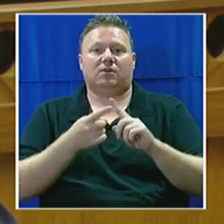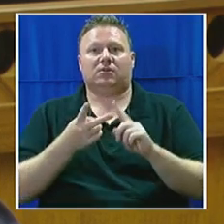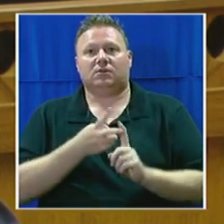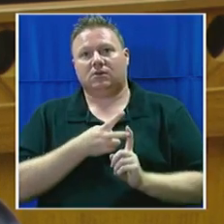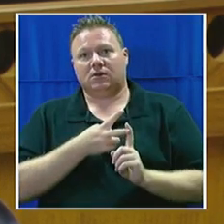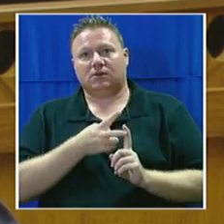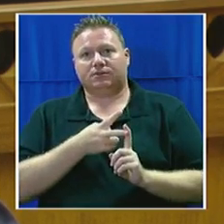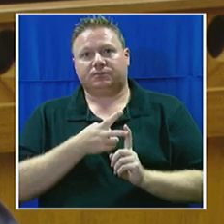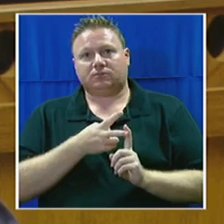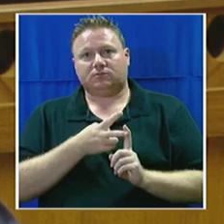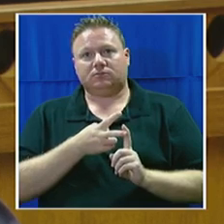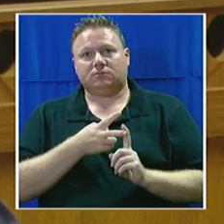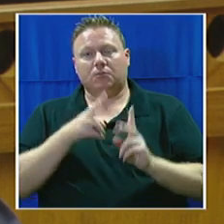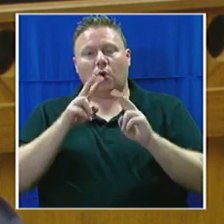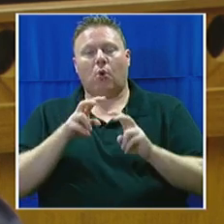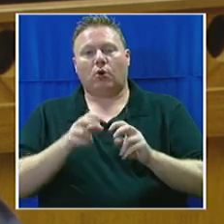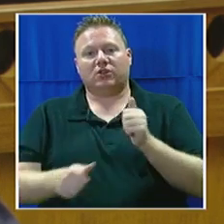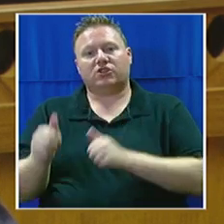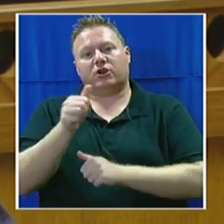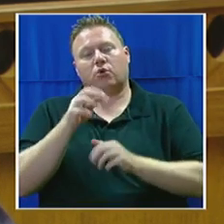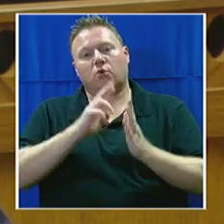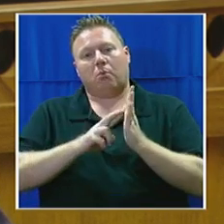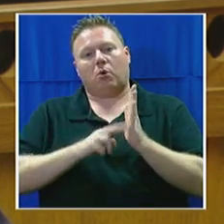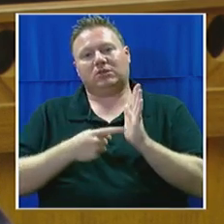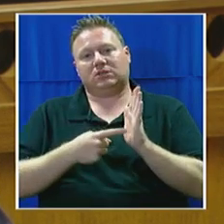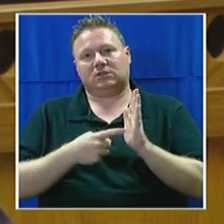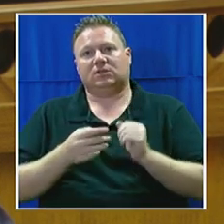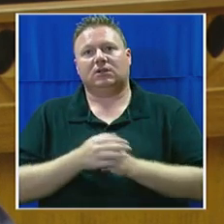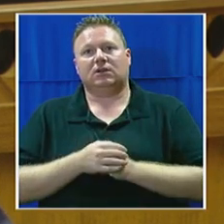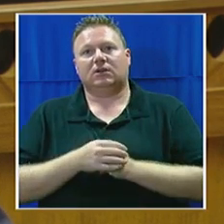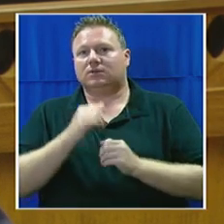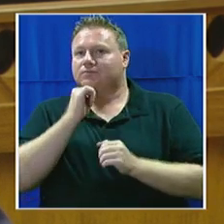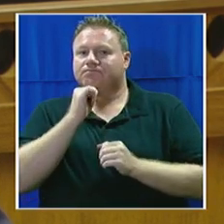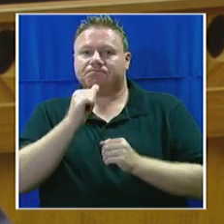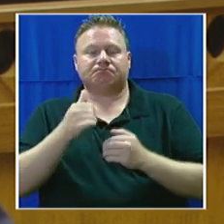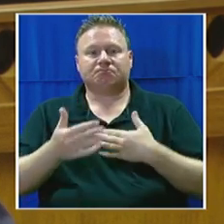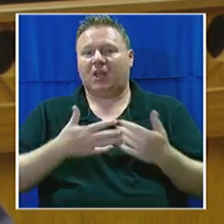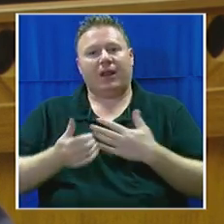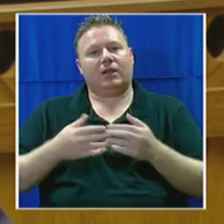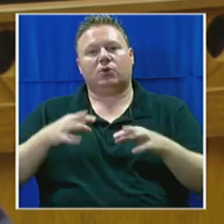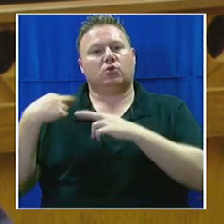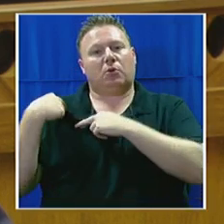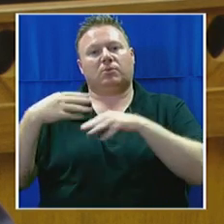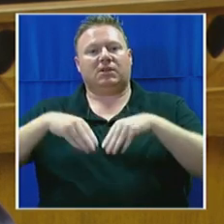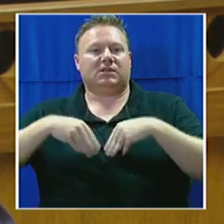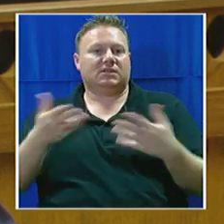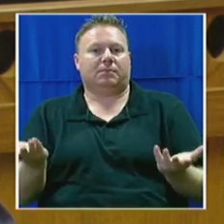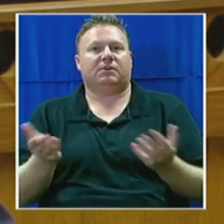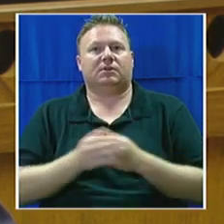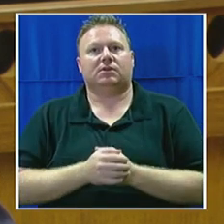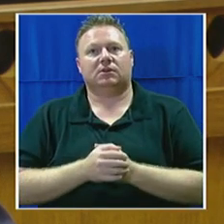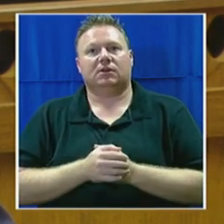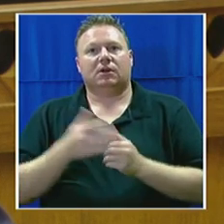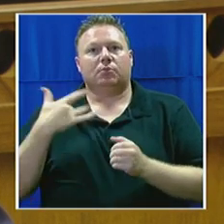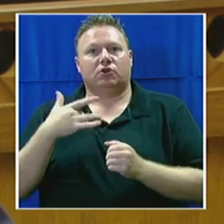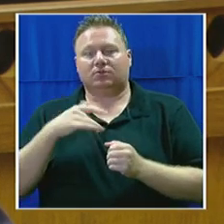report on municipalities all over South Africa, it is found that there is little consequent management. Municipalities are not a player in